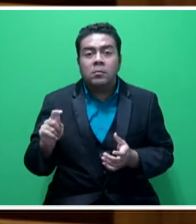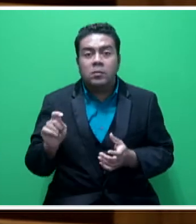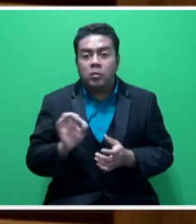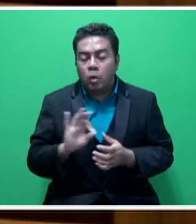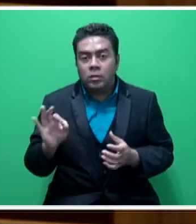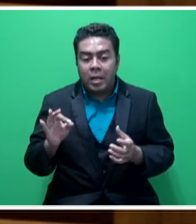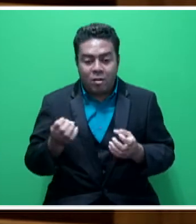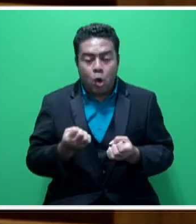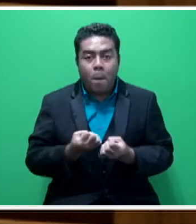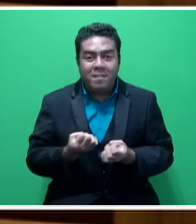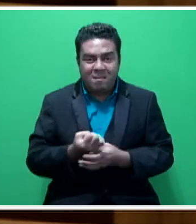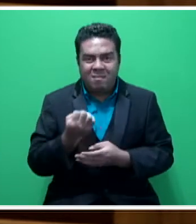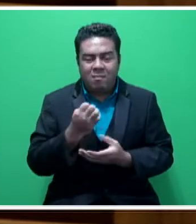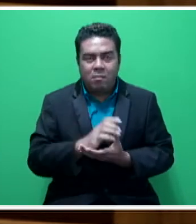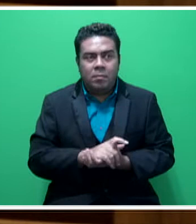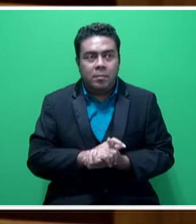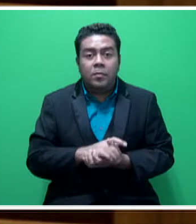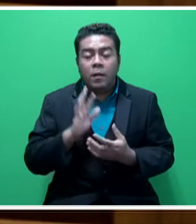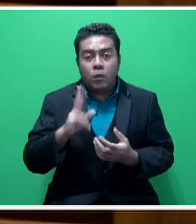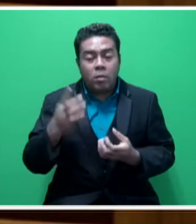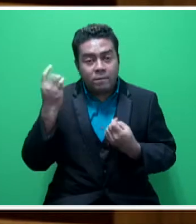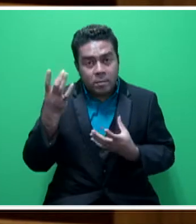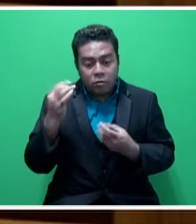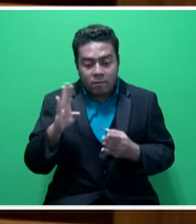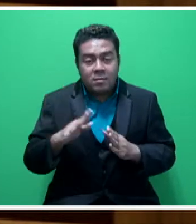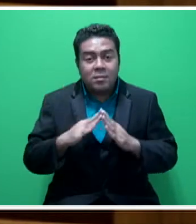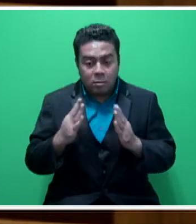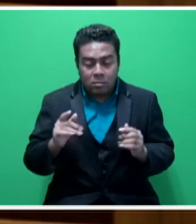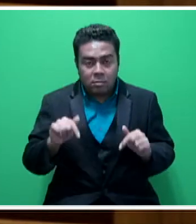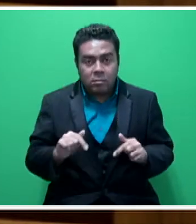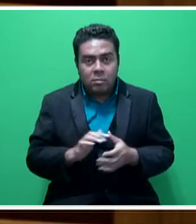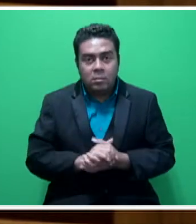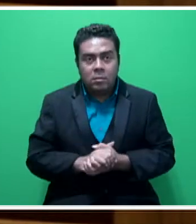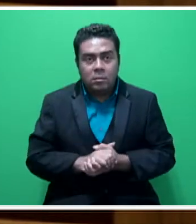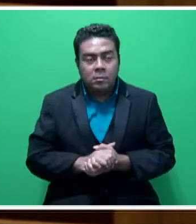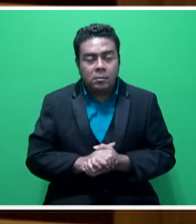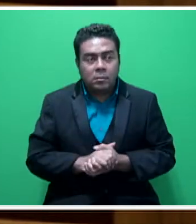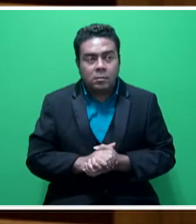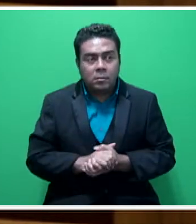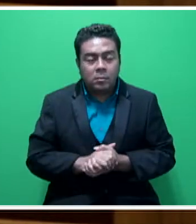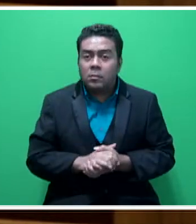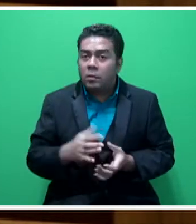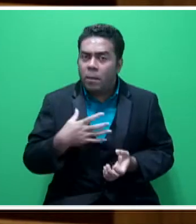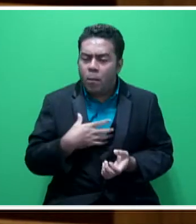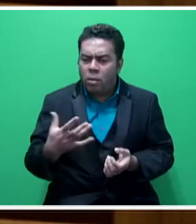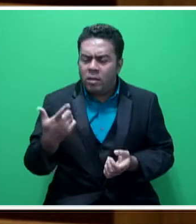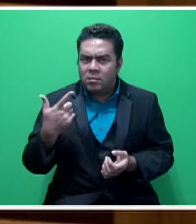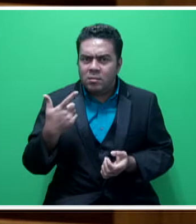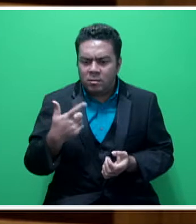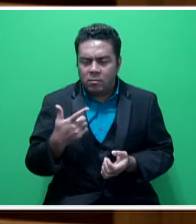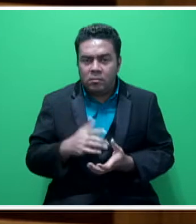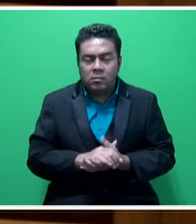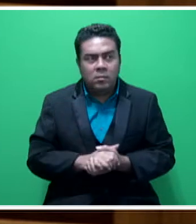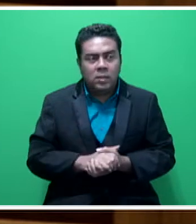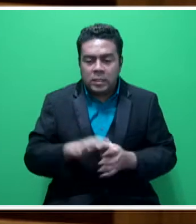uneconomical. Mr. Speaker, sir, for the information of this House, sir, in fact there are more than 7 routes, but he